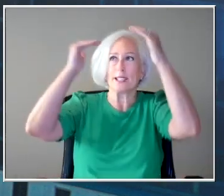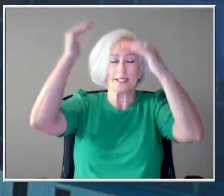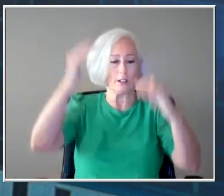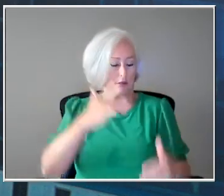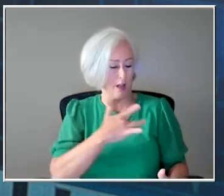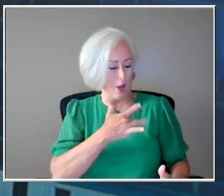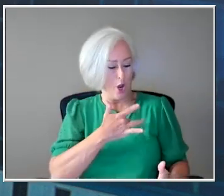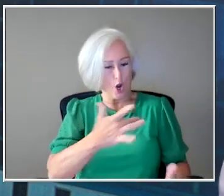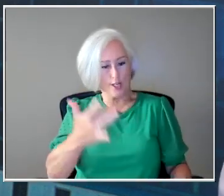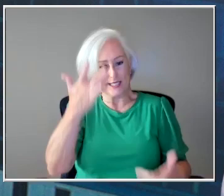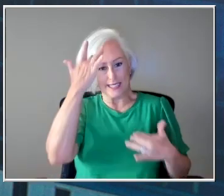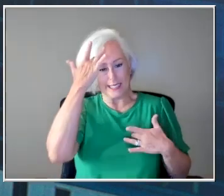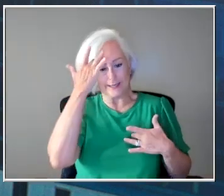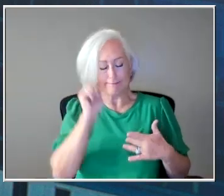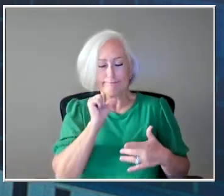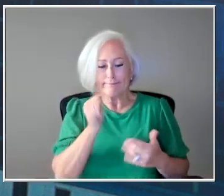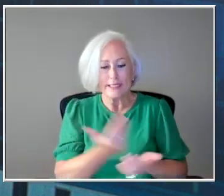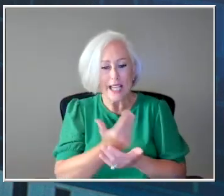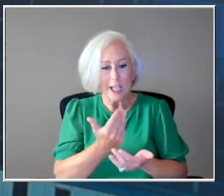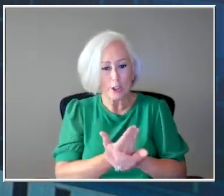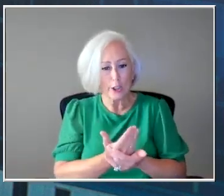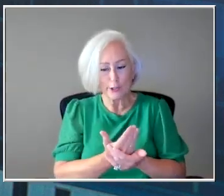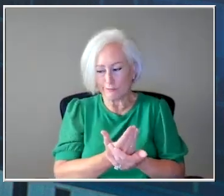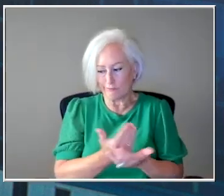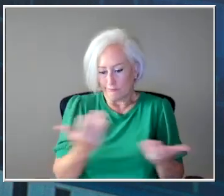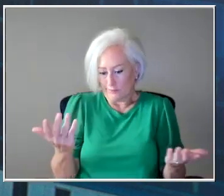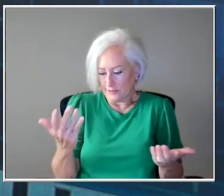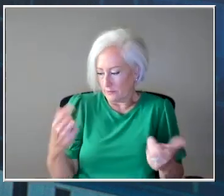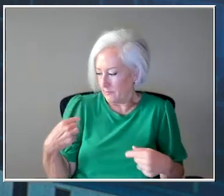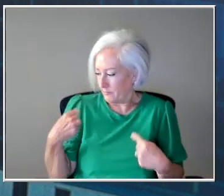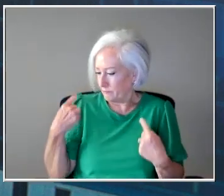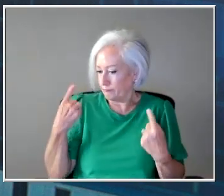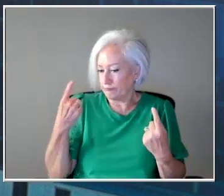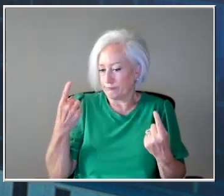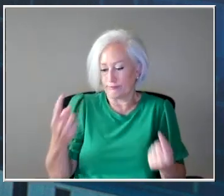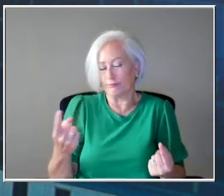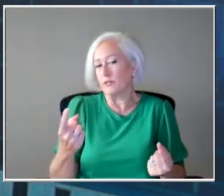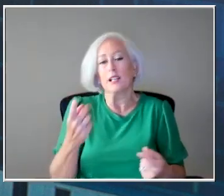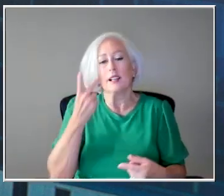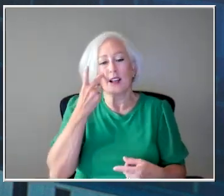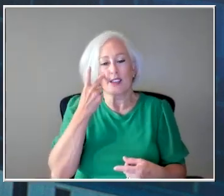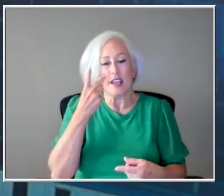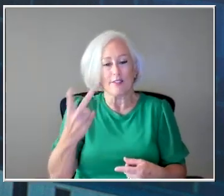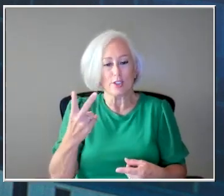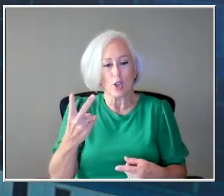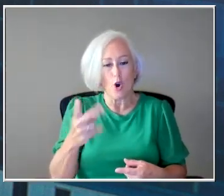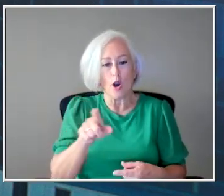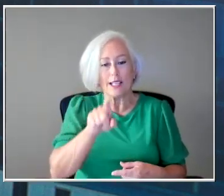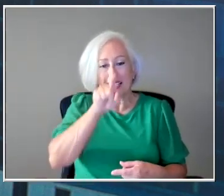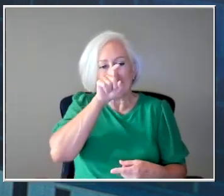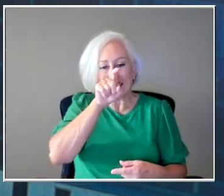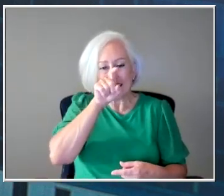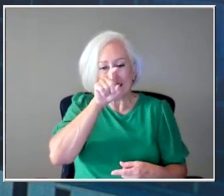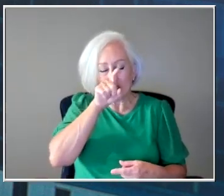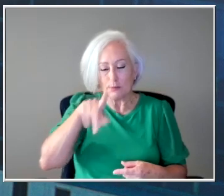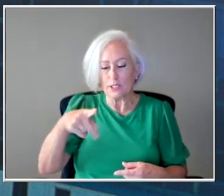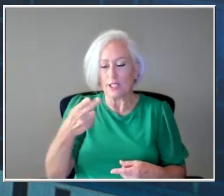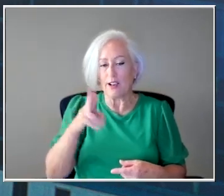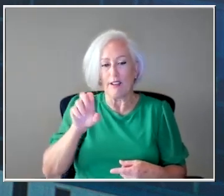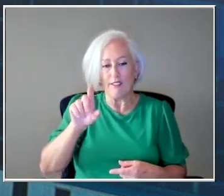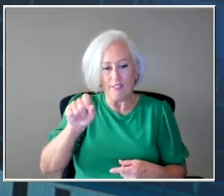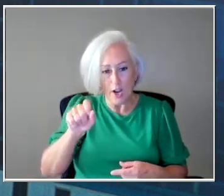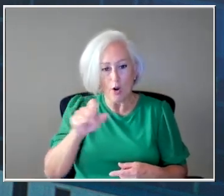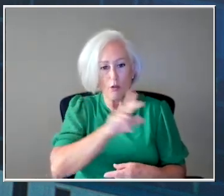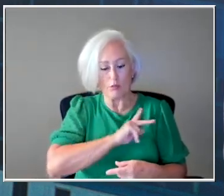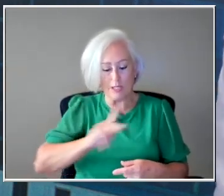been around since Egyptian times. They find the sarcophagus of these Egyptian pharaohs with atherosclerosis. It's